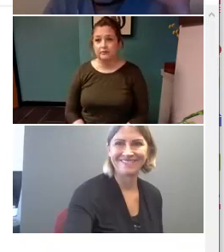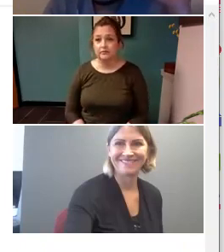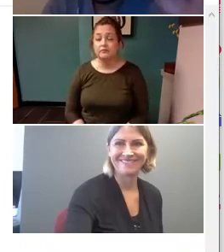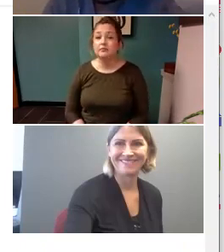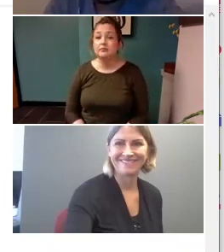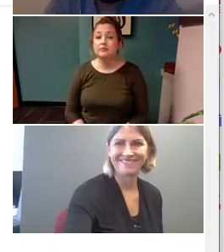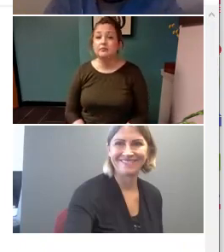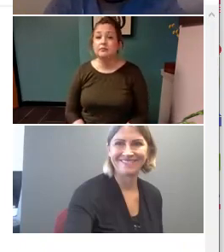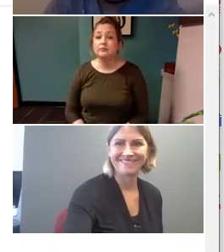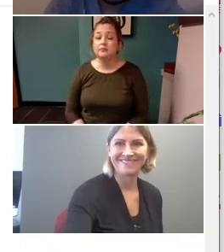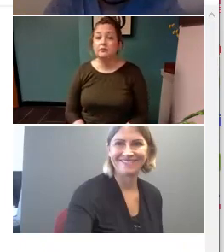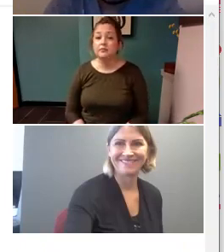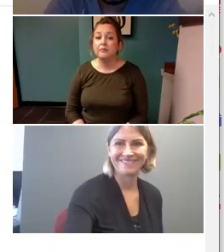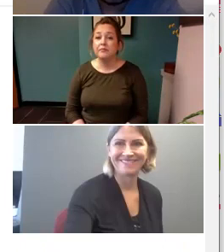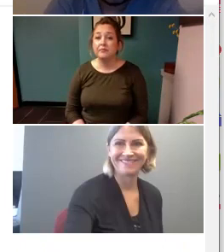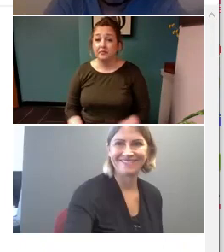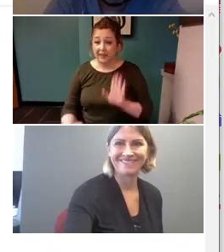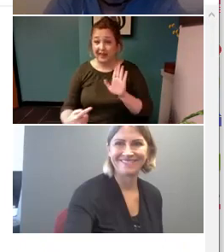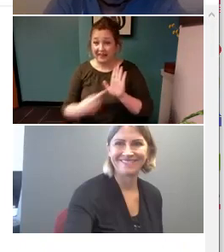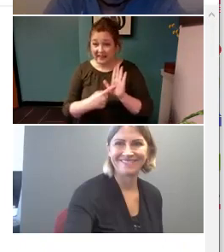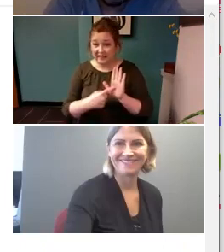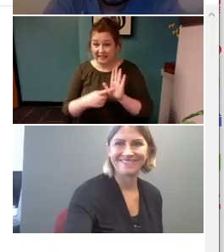Is this equation